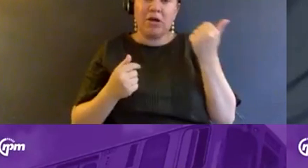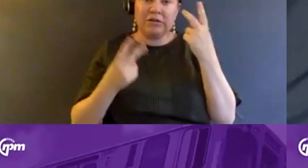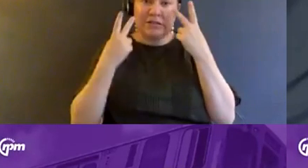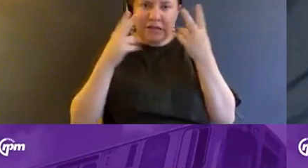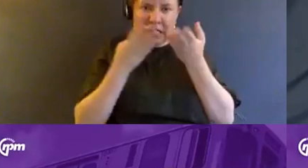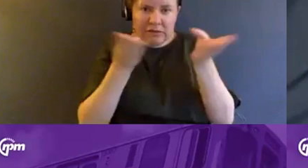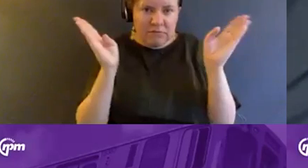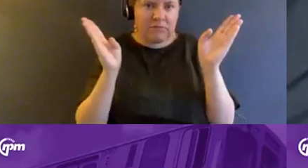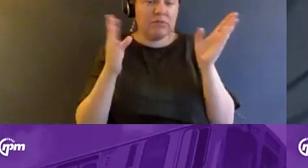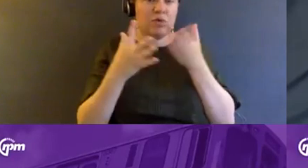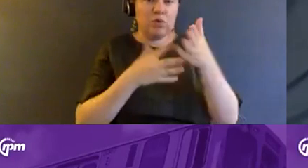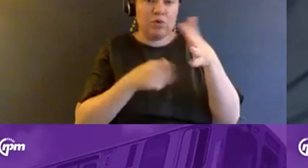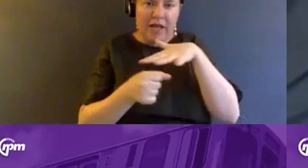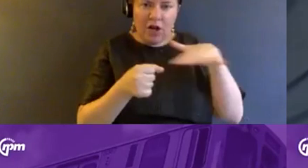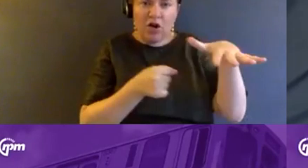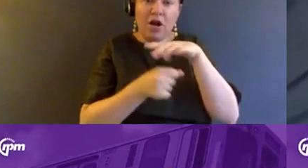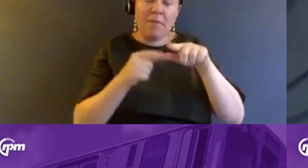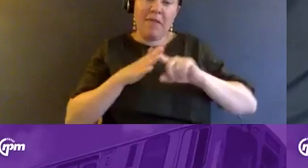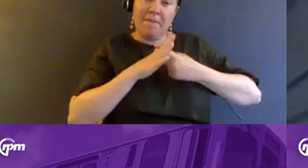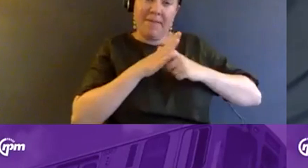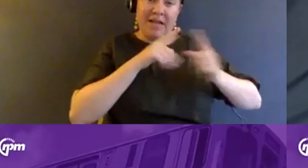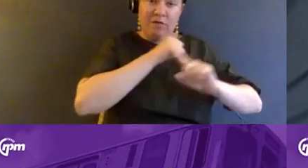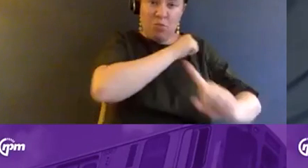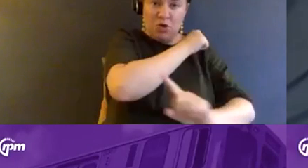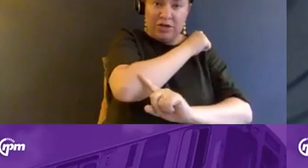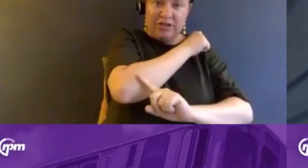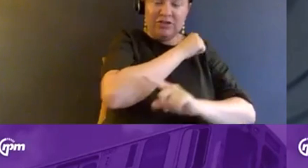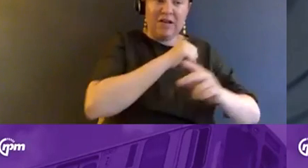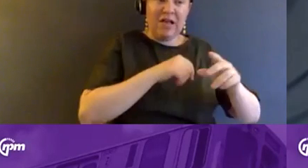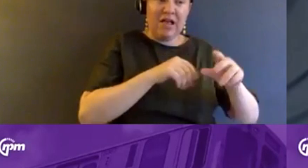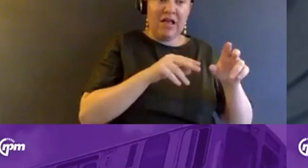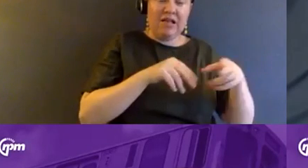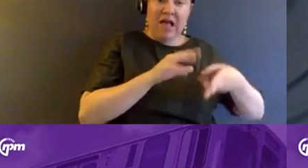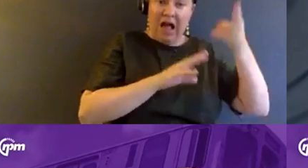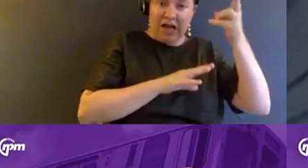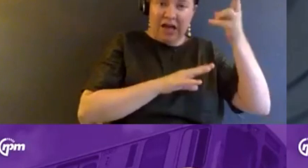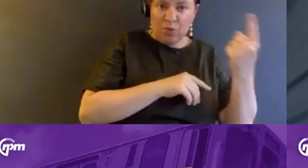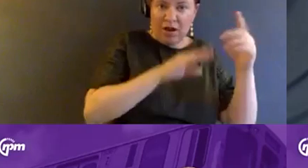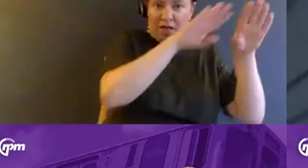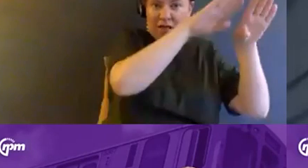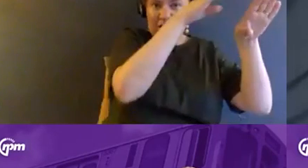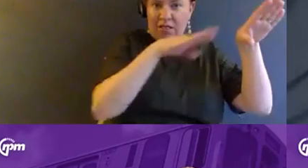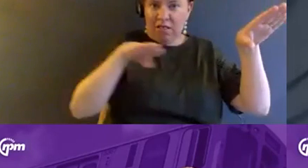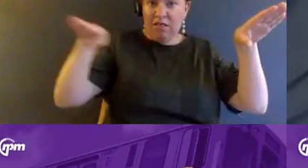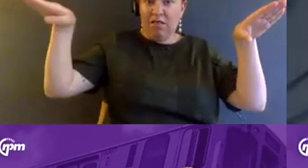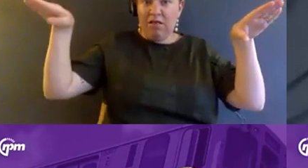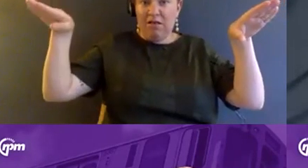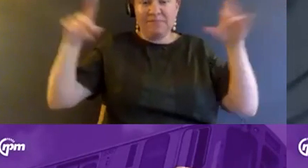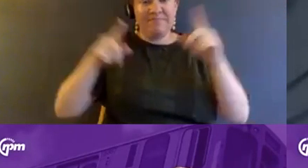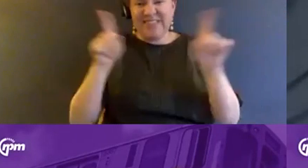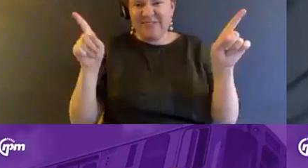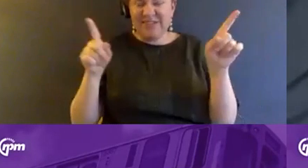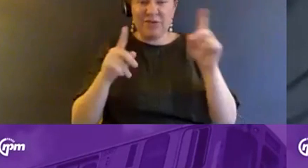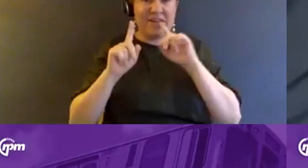area. But at kind of the beginning of the bridge, the height will be one thing, and at the end, in the middle, it'll be something else. So the answer